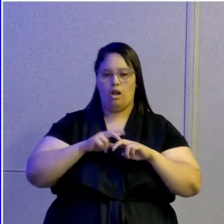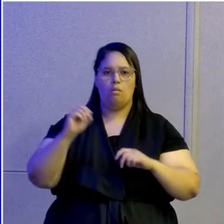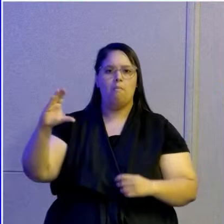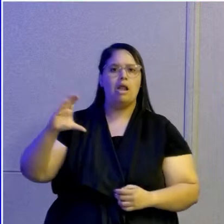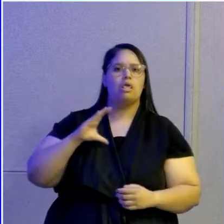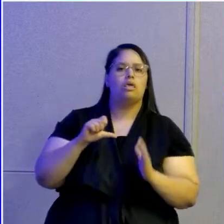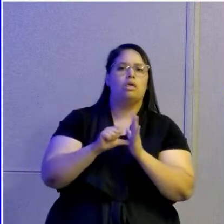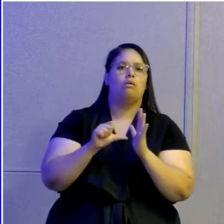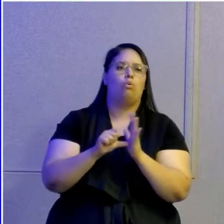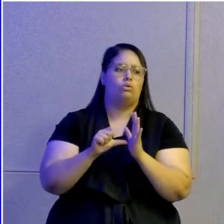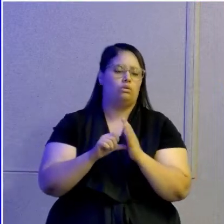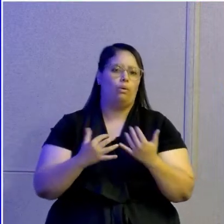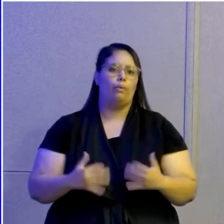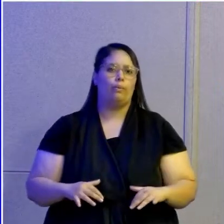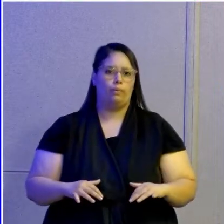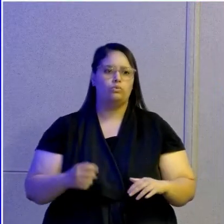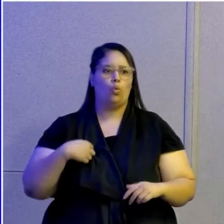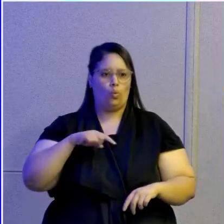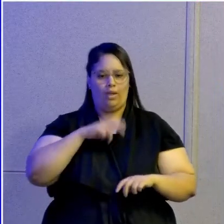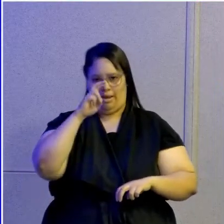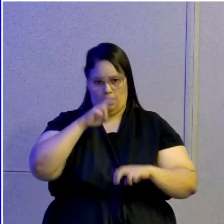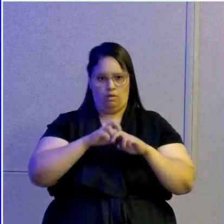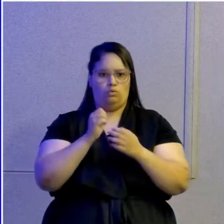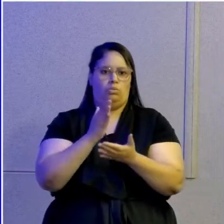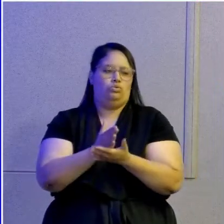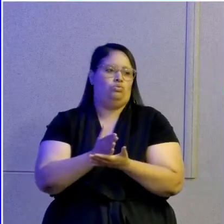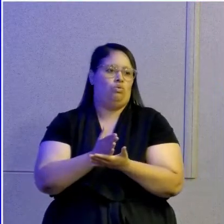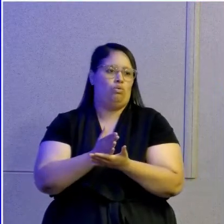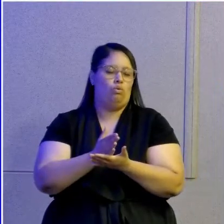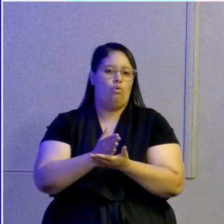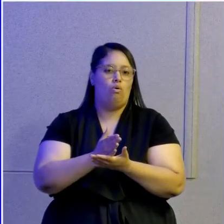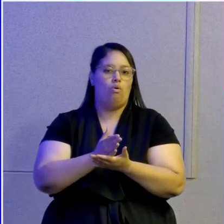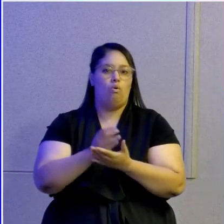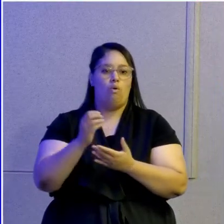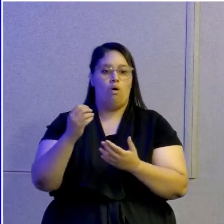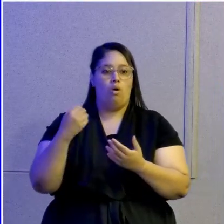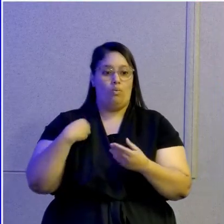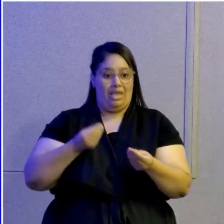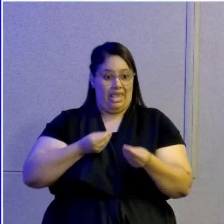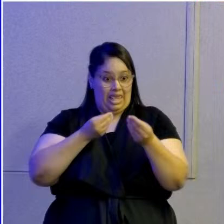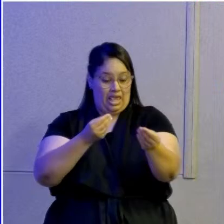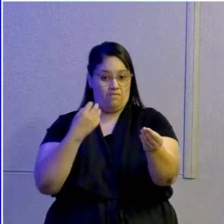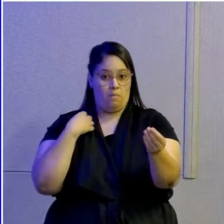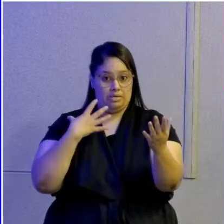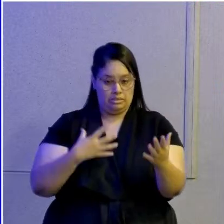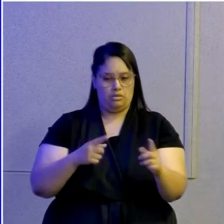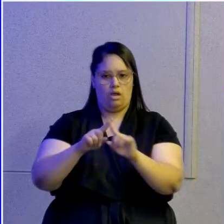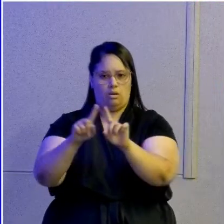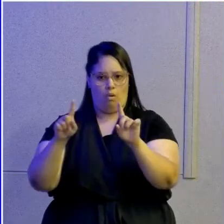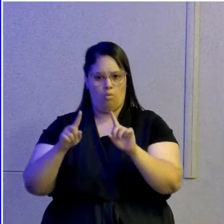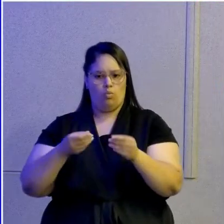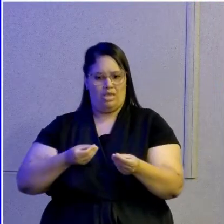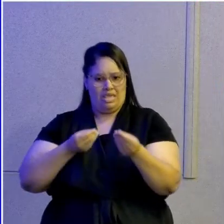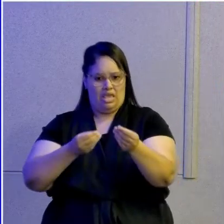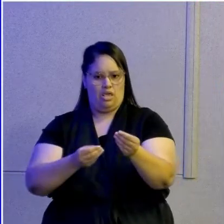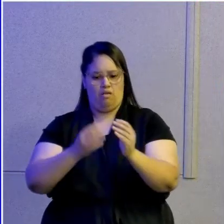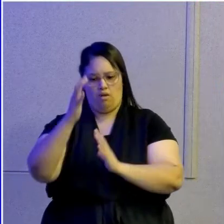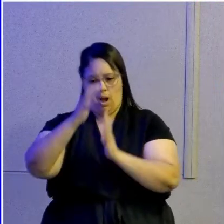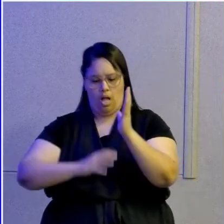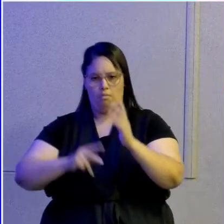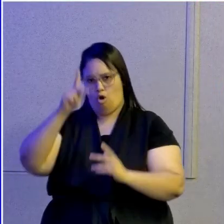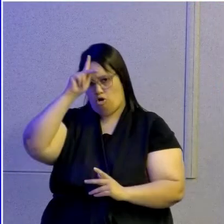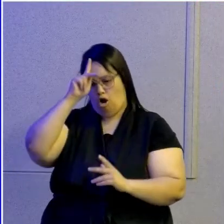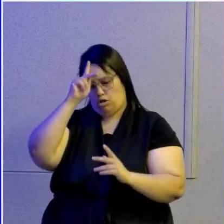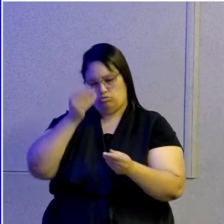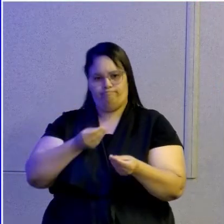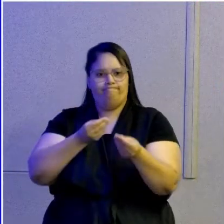count. And really, we need to make sure that we provide the ministers and the department with the type of knowledge that allows